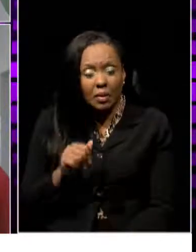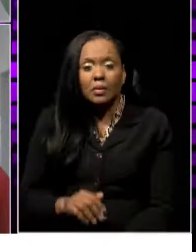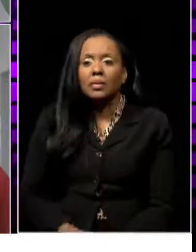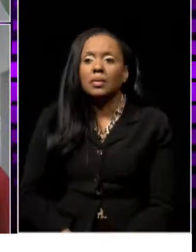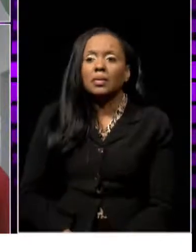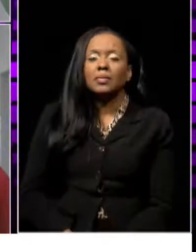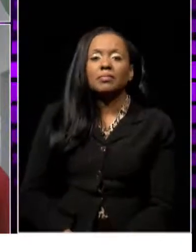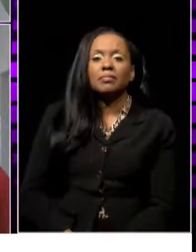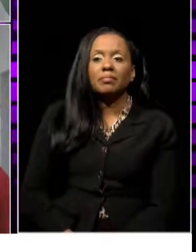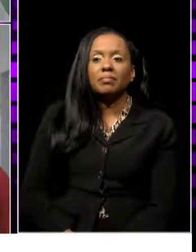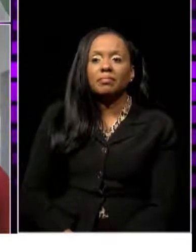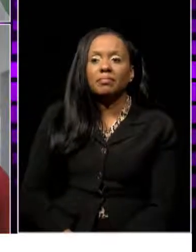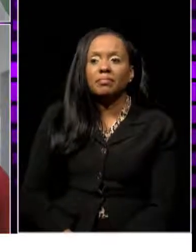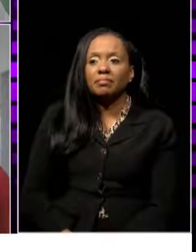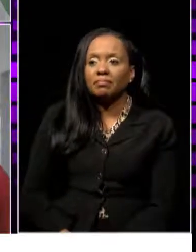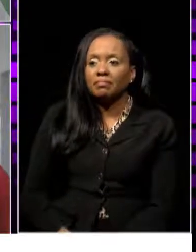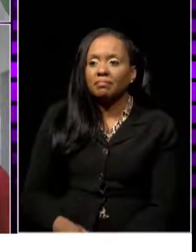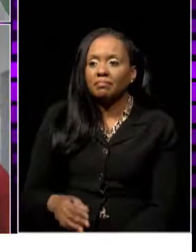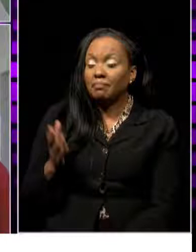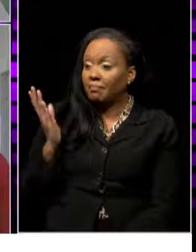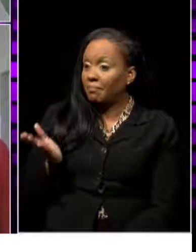Hoyt.